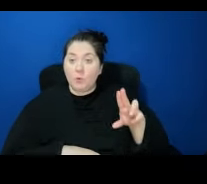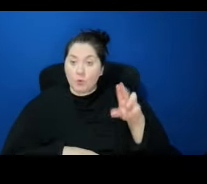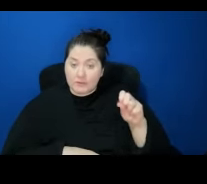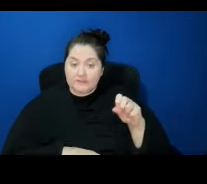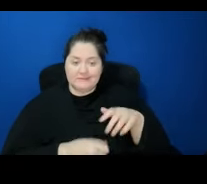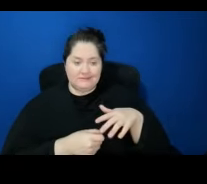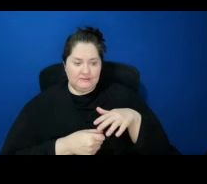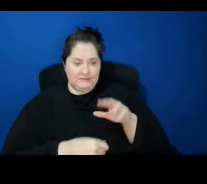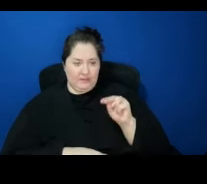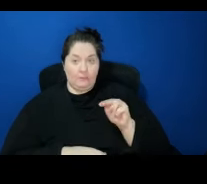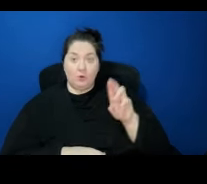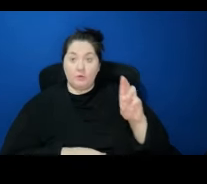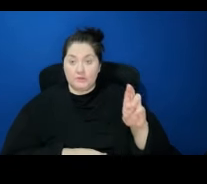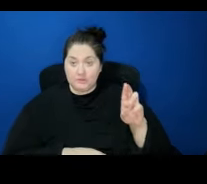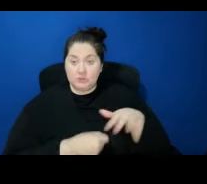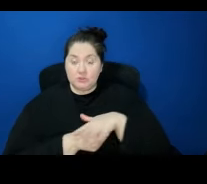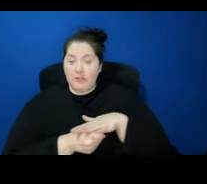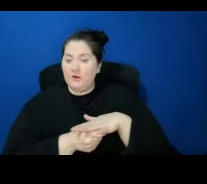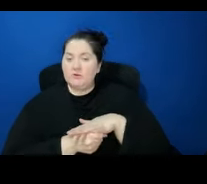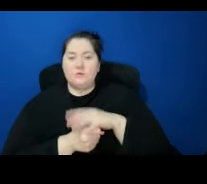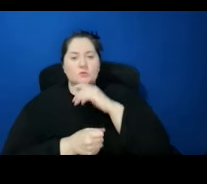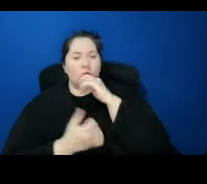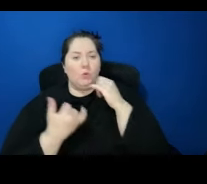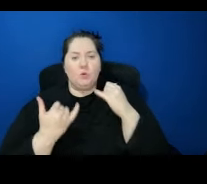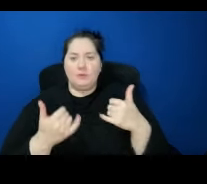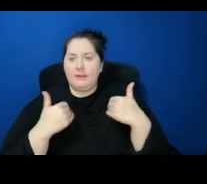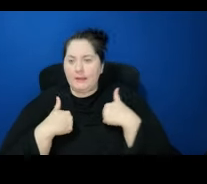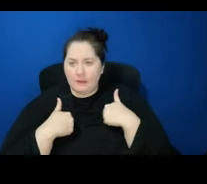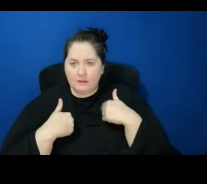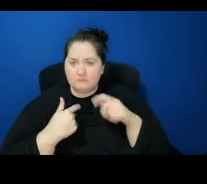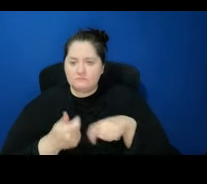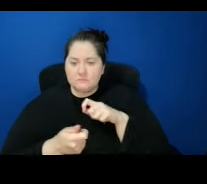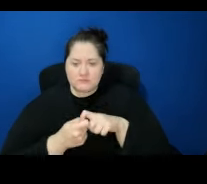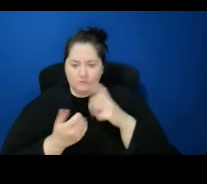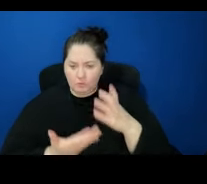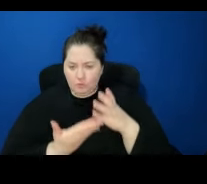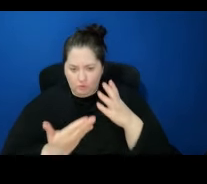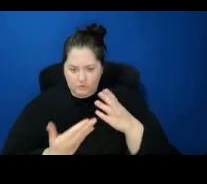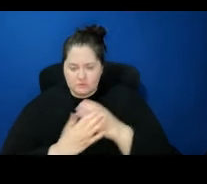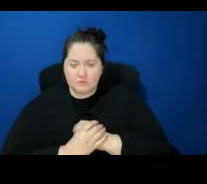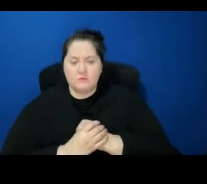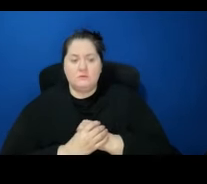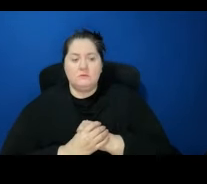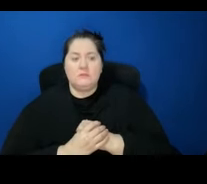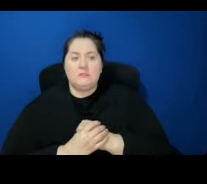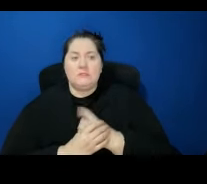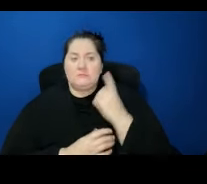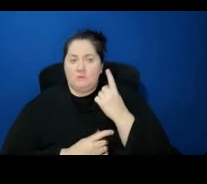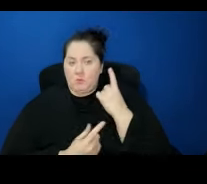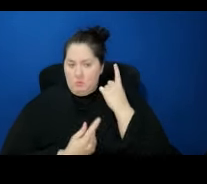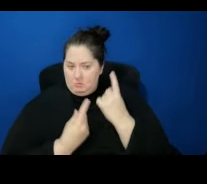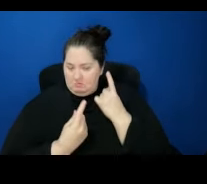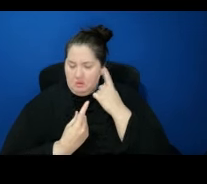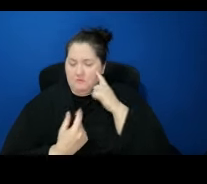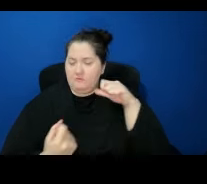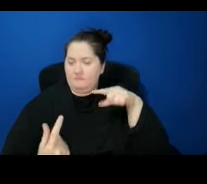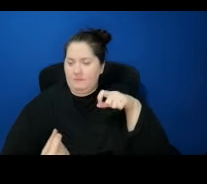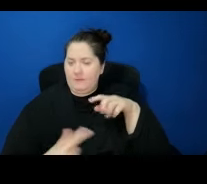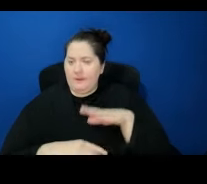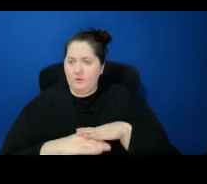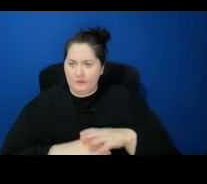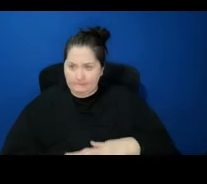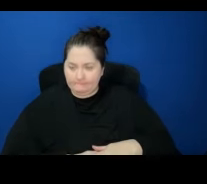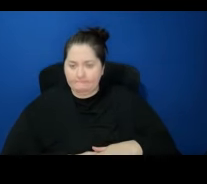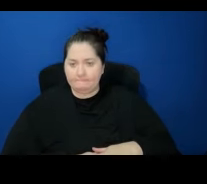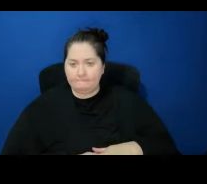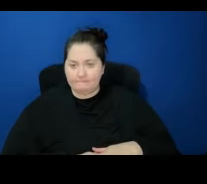areas, we do not currently have a specific proposal, but that is something that we're looking for feedback on.